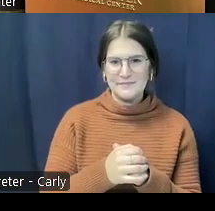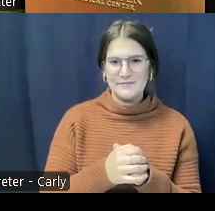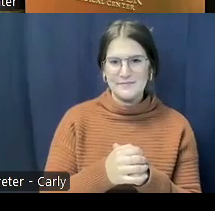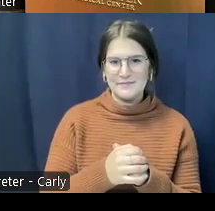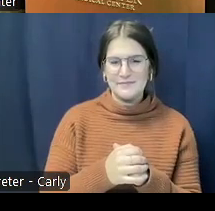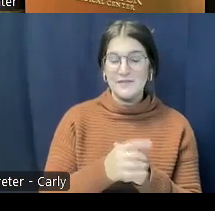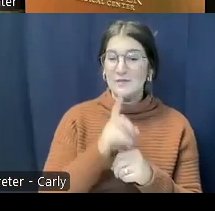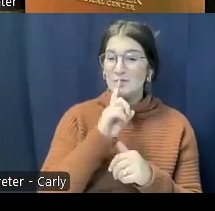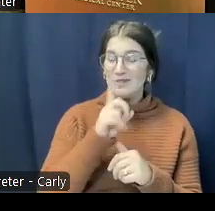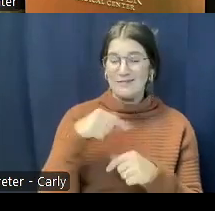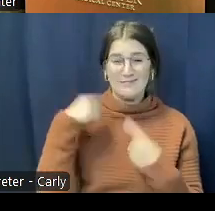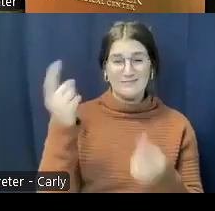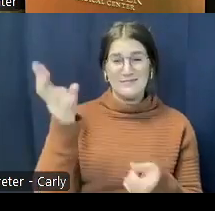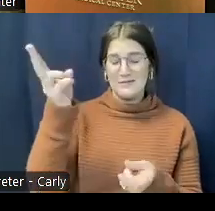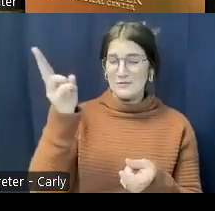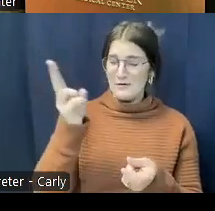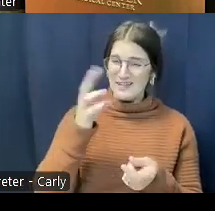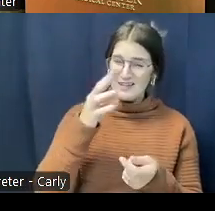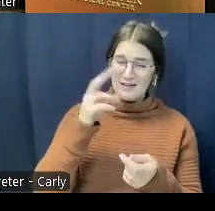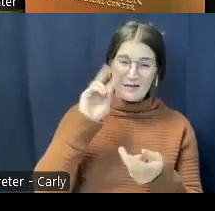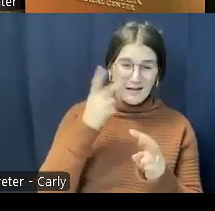so misunderstood and neglected.